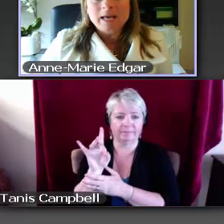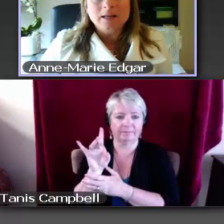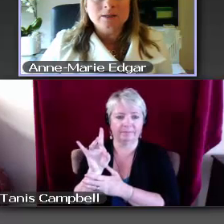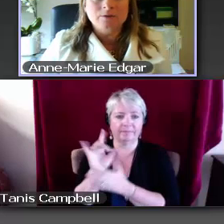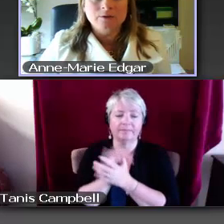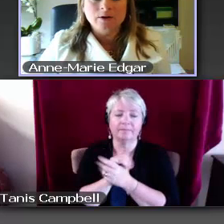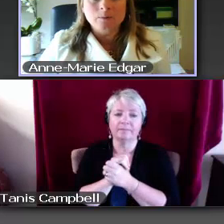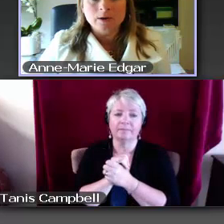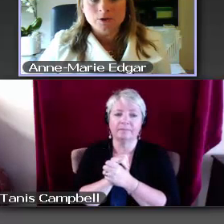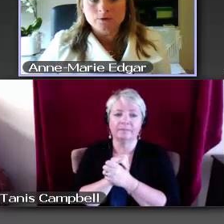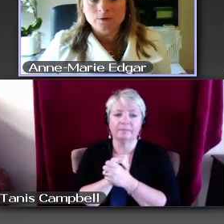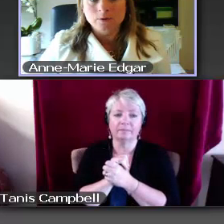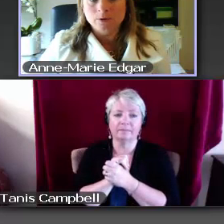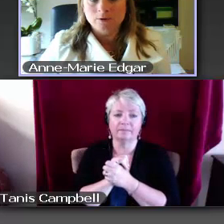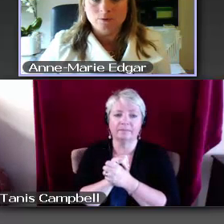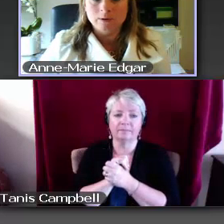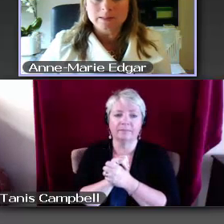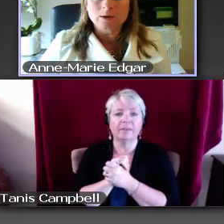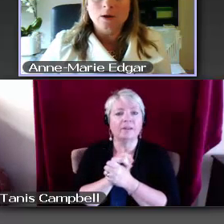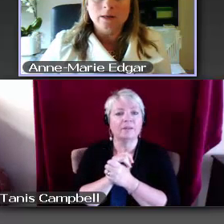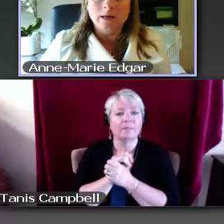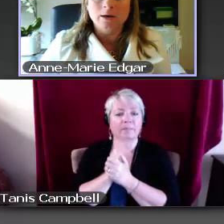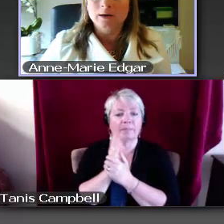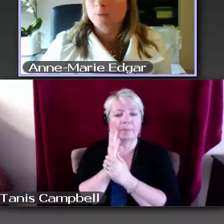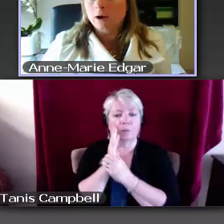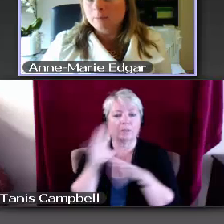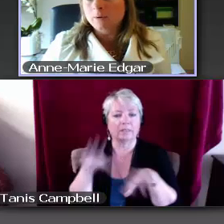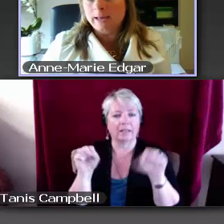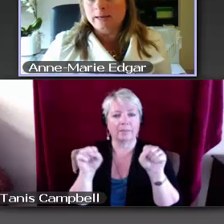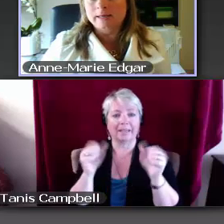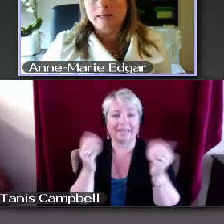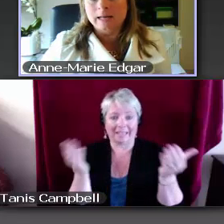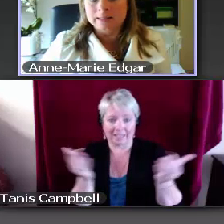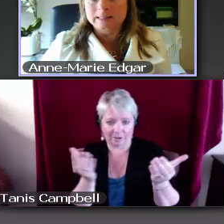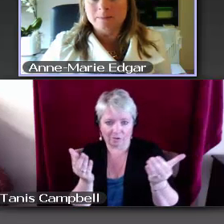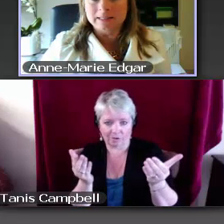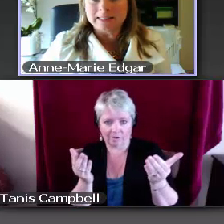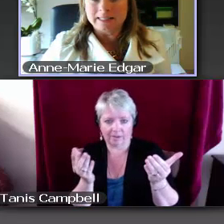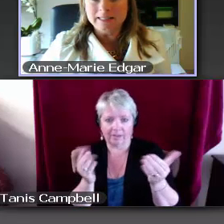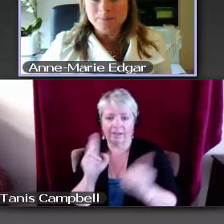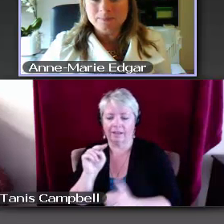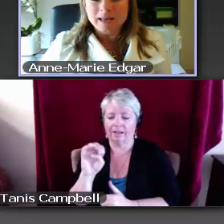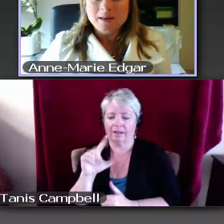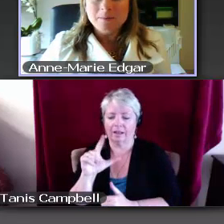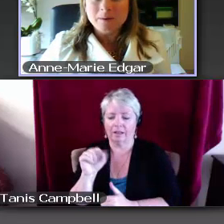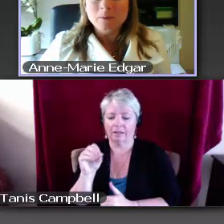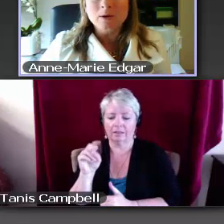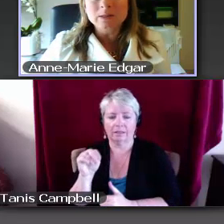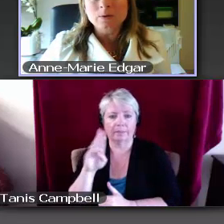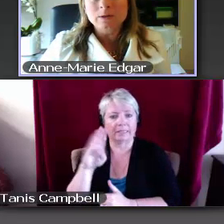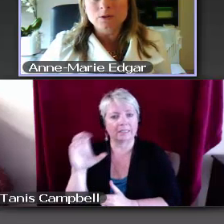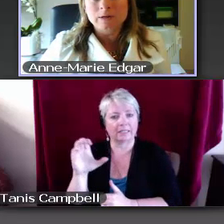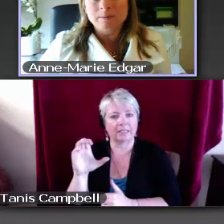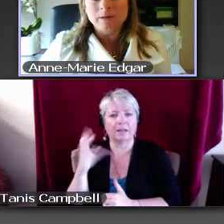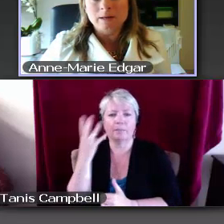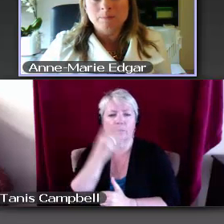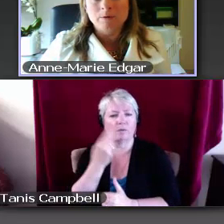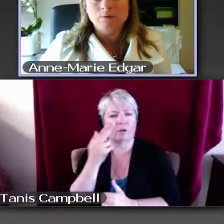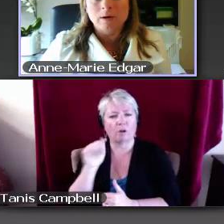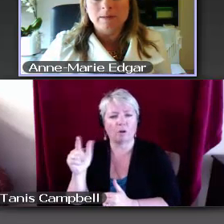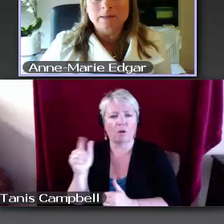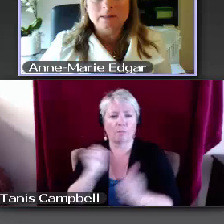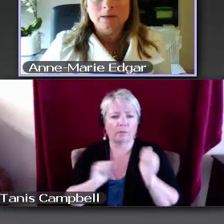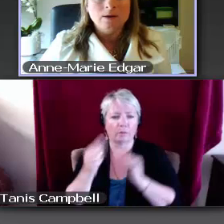going to be held at a very wonderful performance hall here where I'm located in Nelson, BC. But we're also going to stream